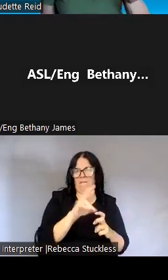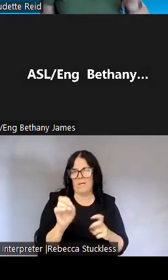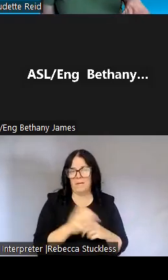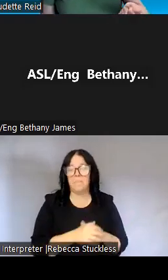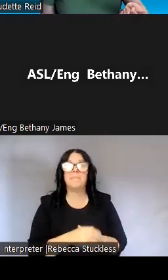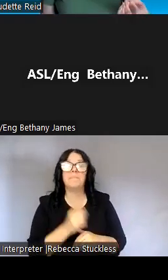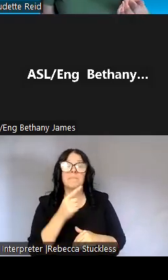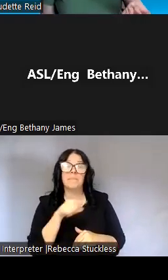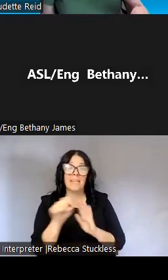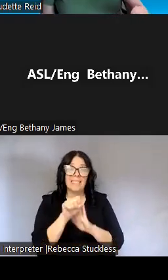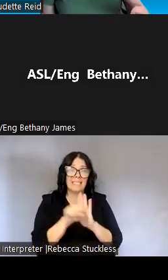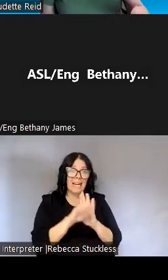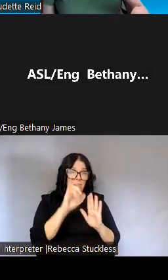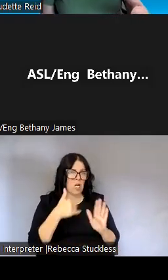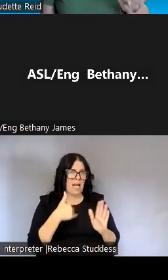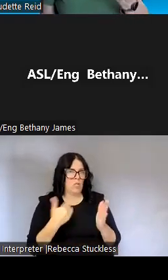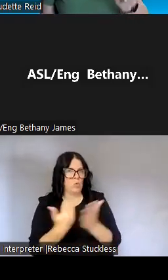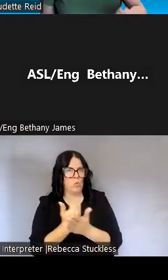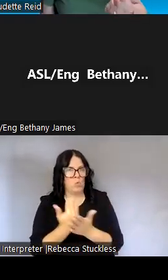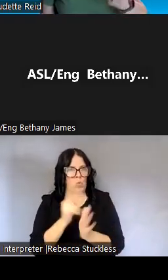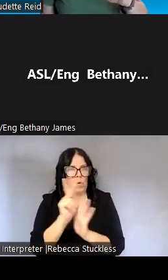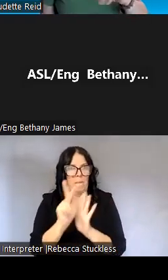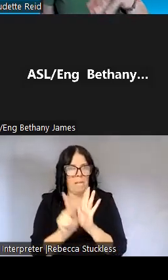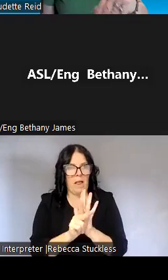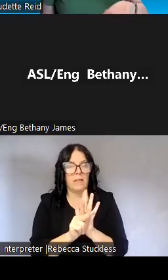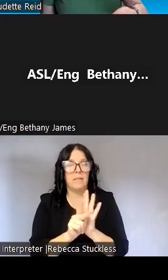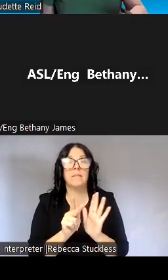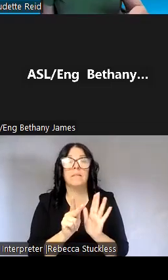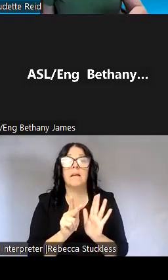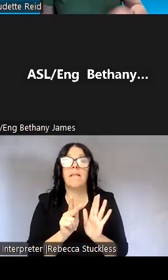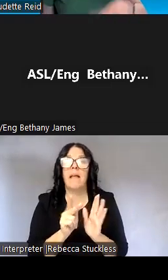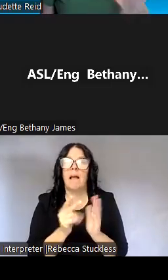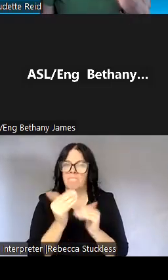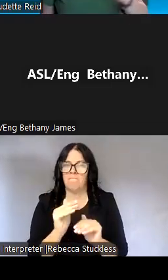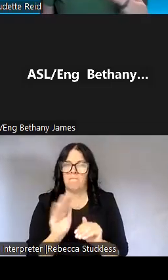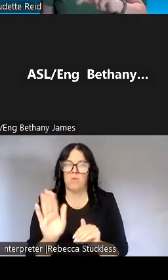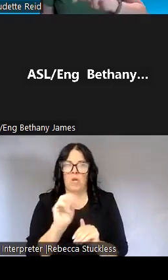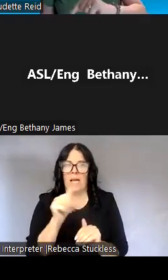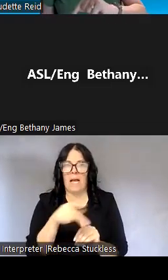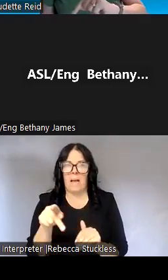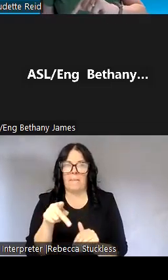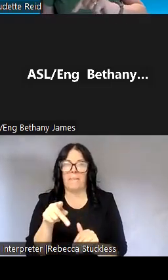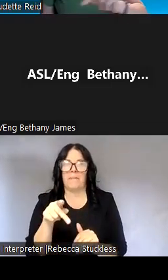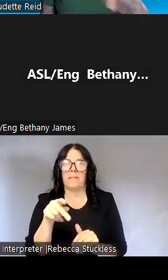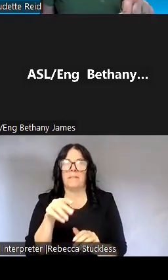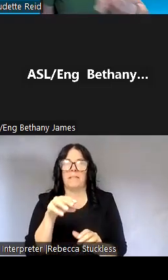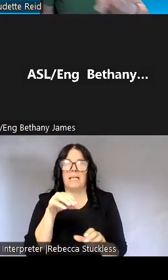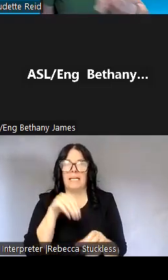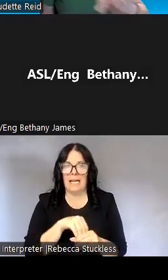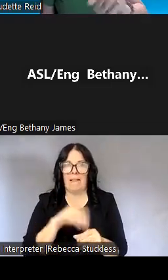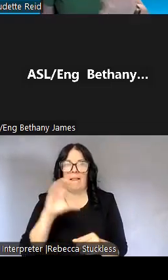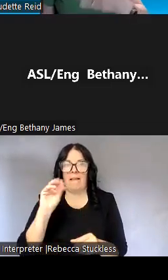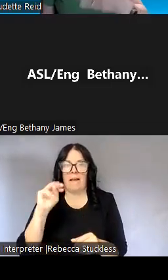has a relatively new policy that limits apps to those that are in the COMP portal. And